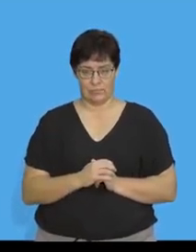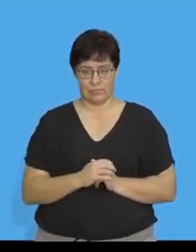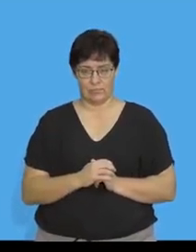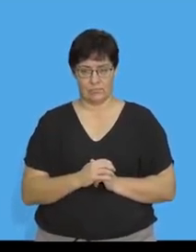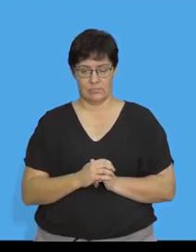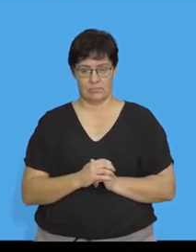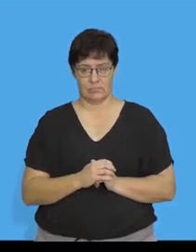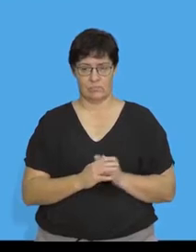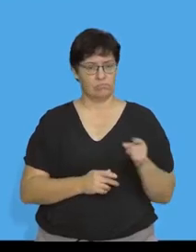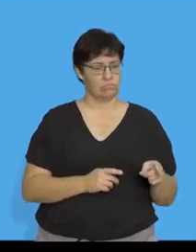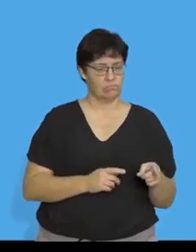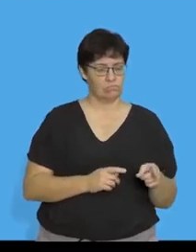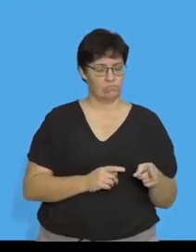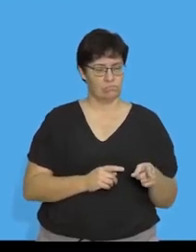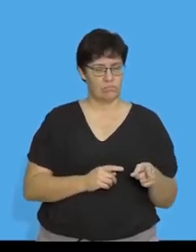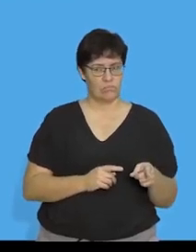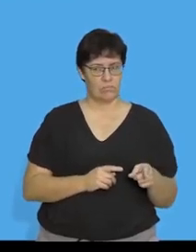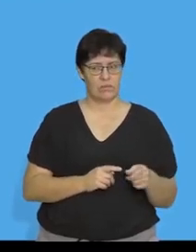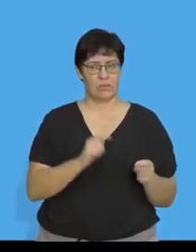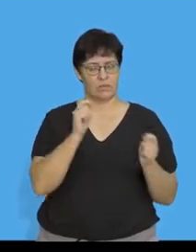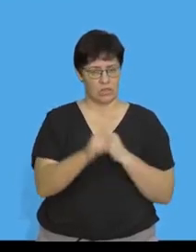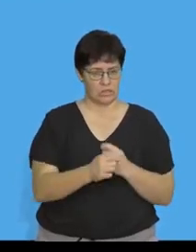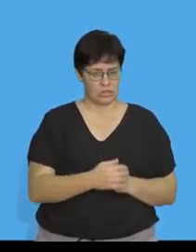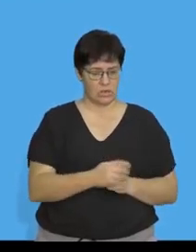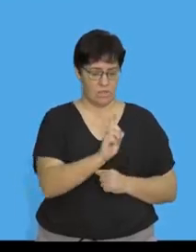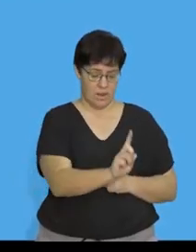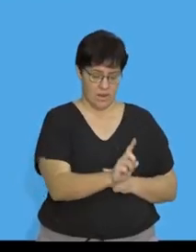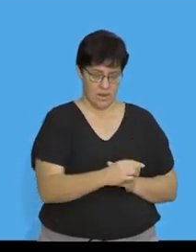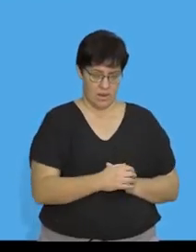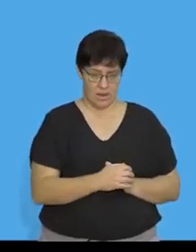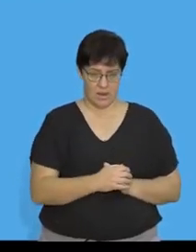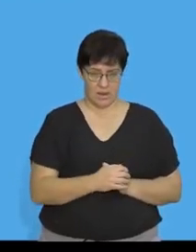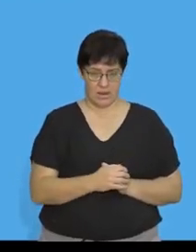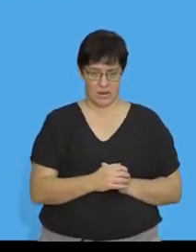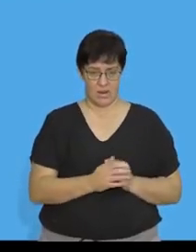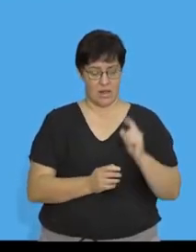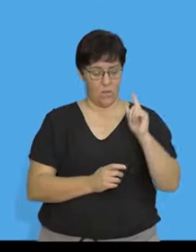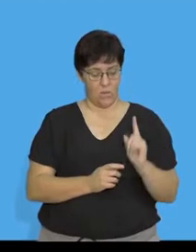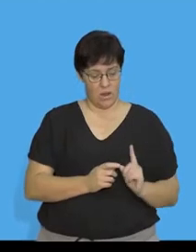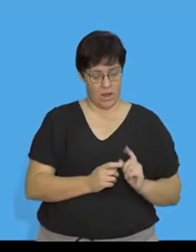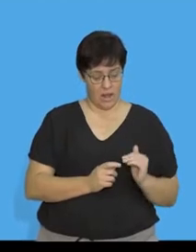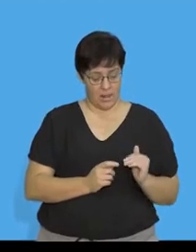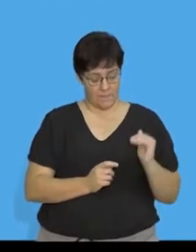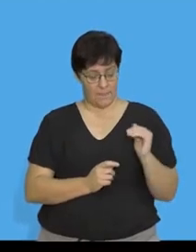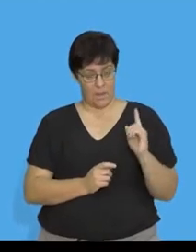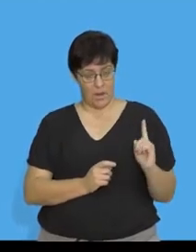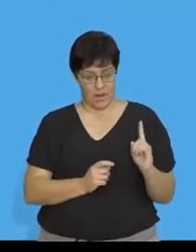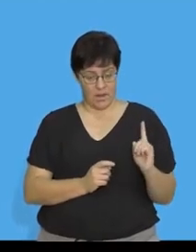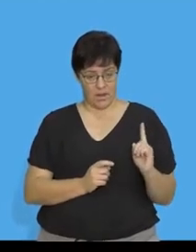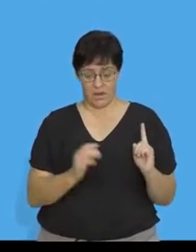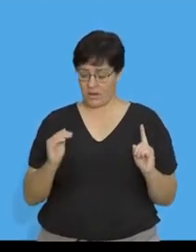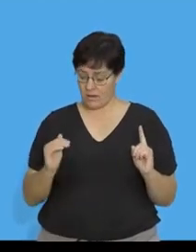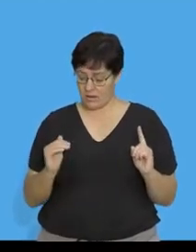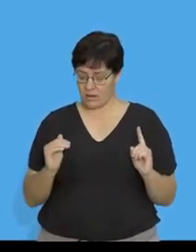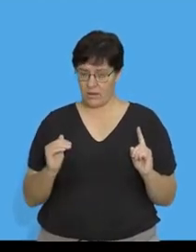to 300, the factor is multiply by 2. And so you could do that with other values. You could